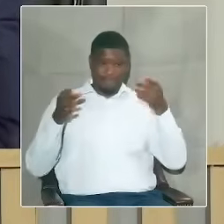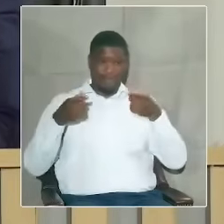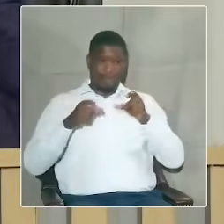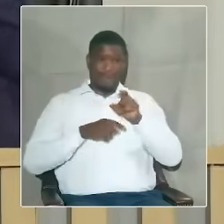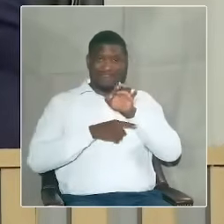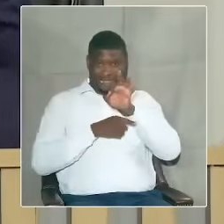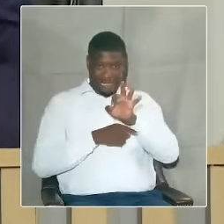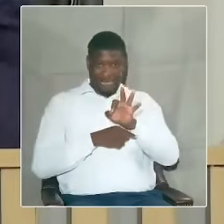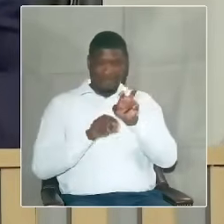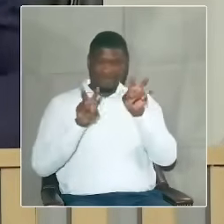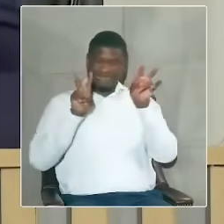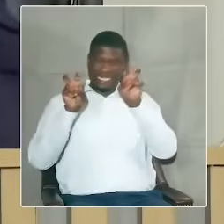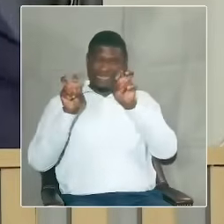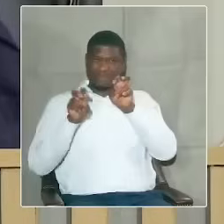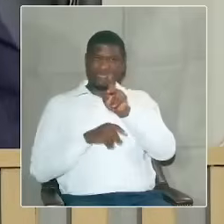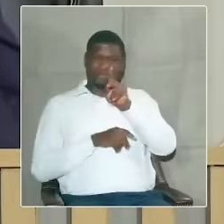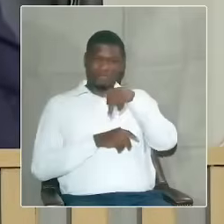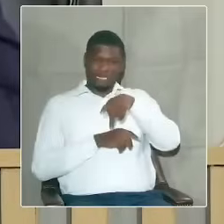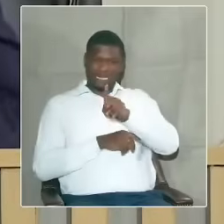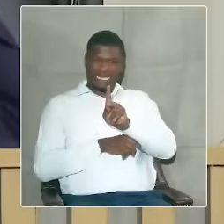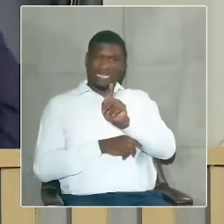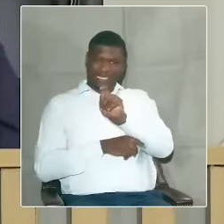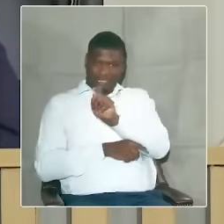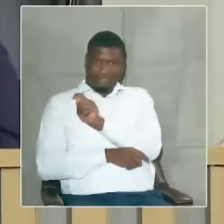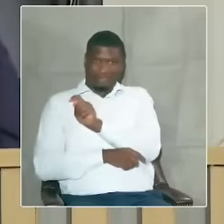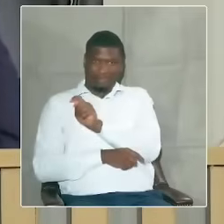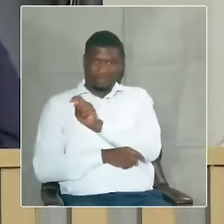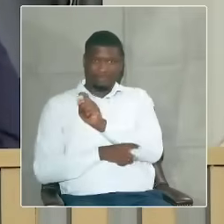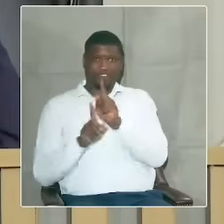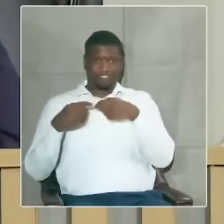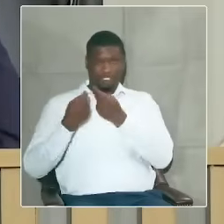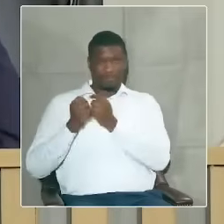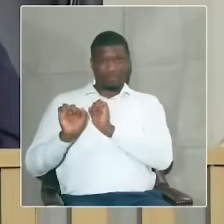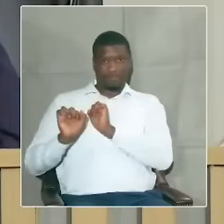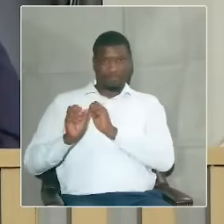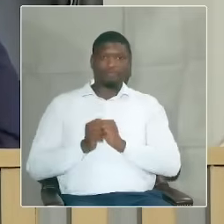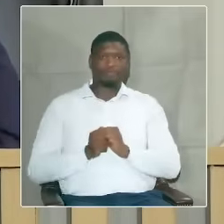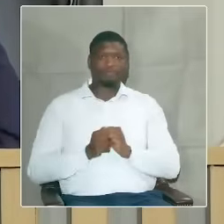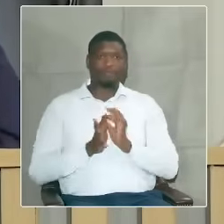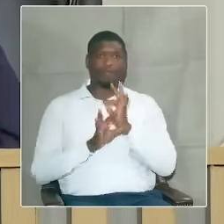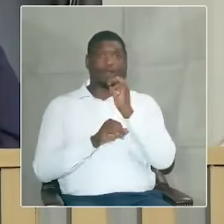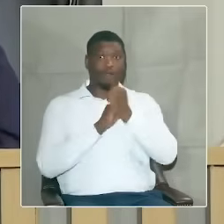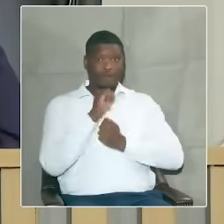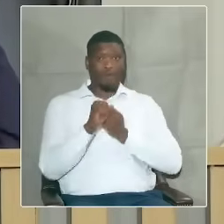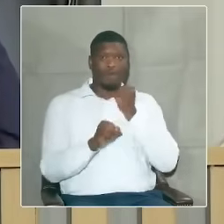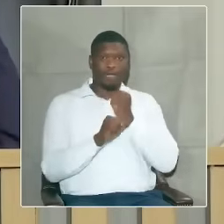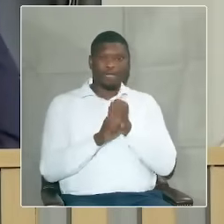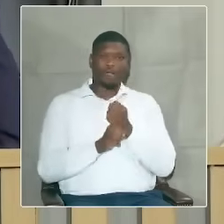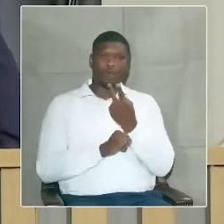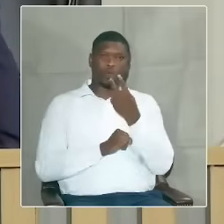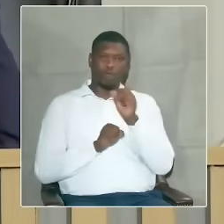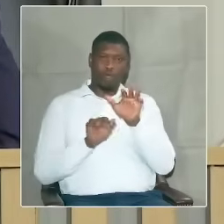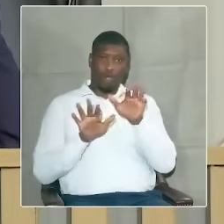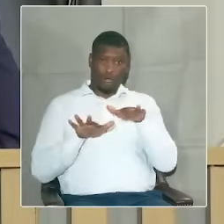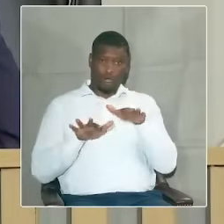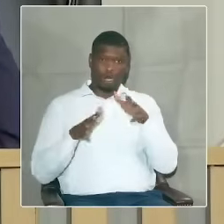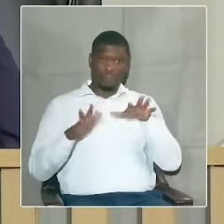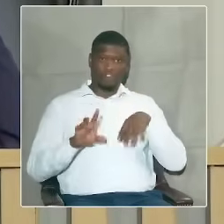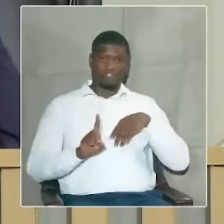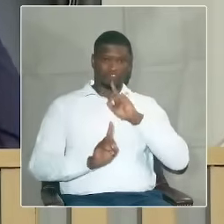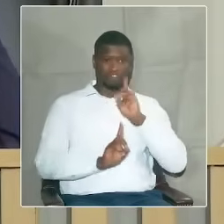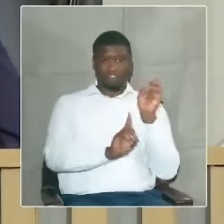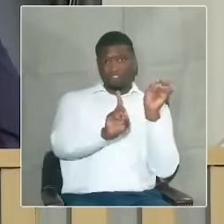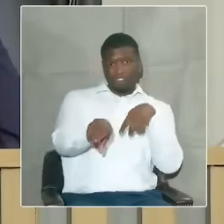political killings task team. In 2019, a directive was made to the National Commissioner of